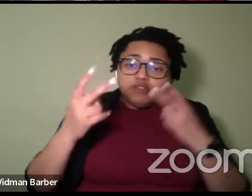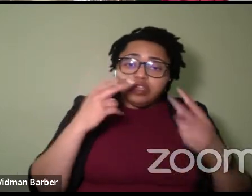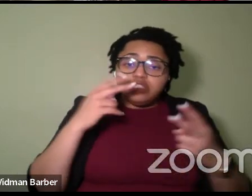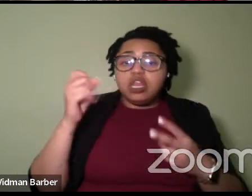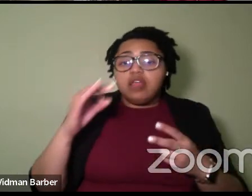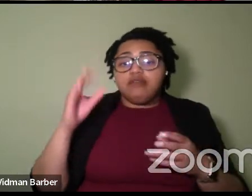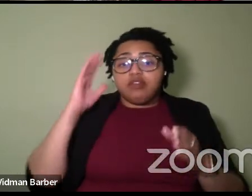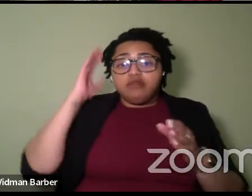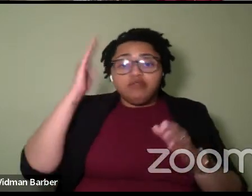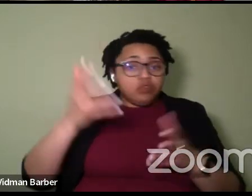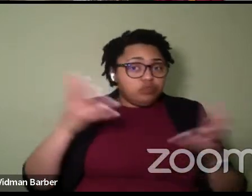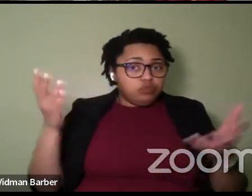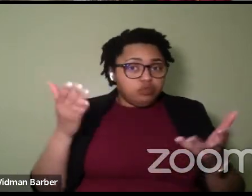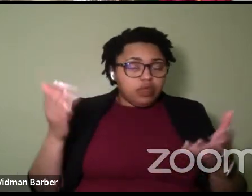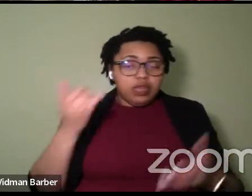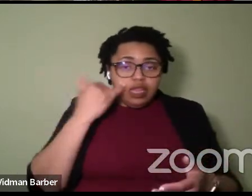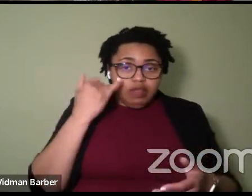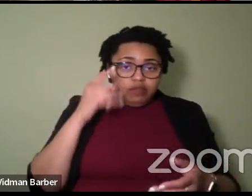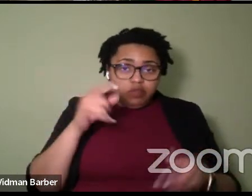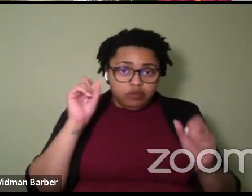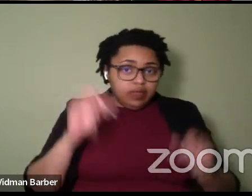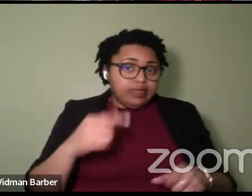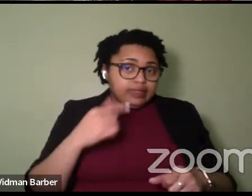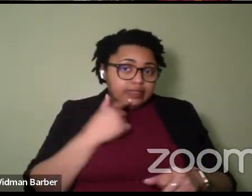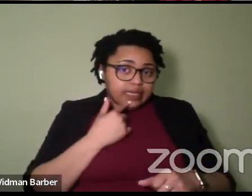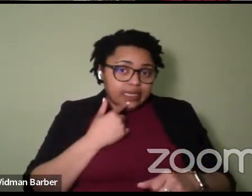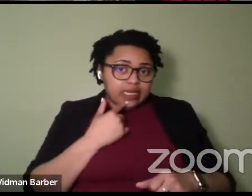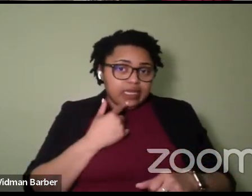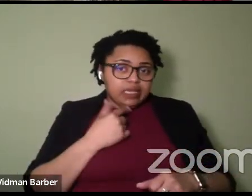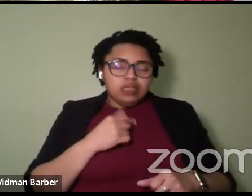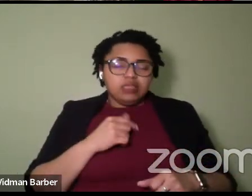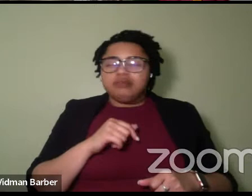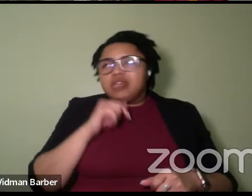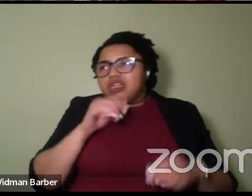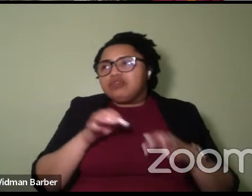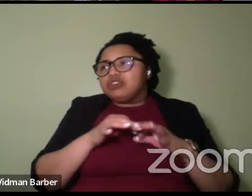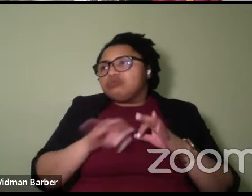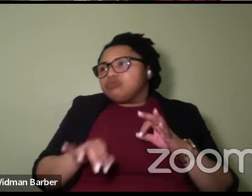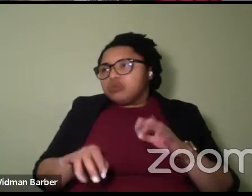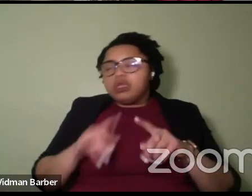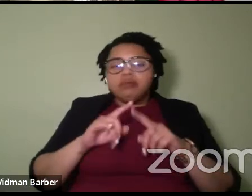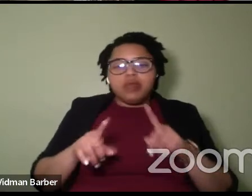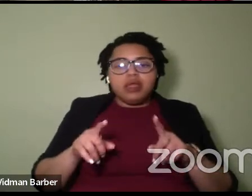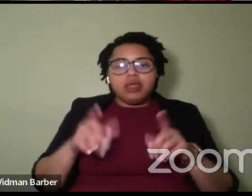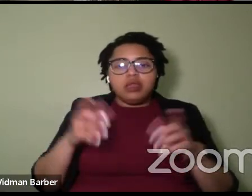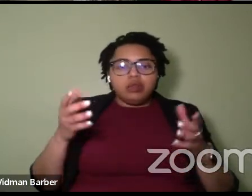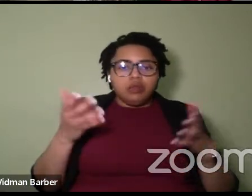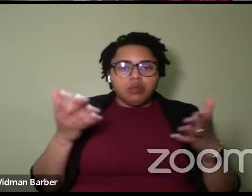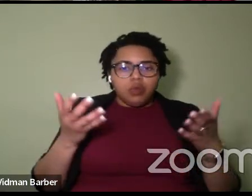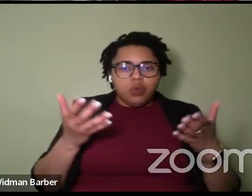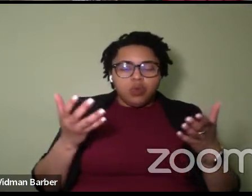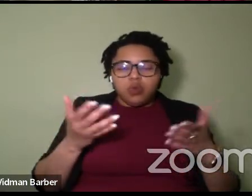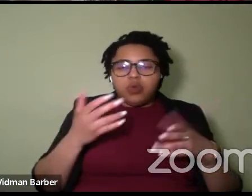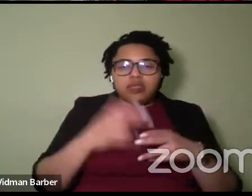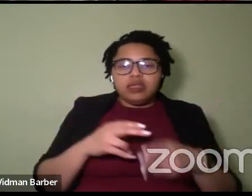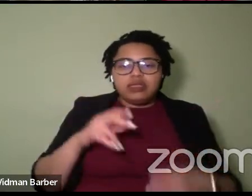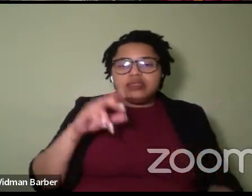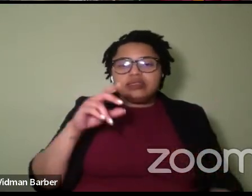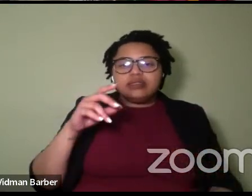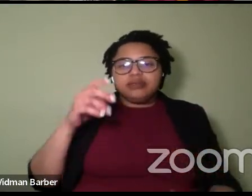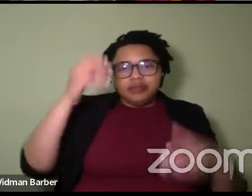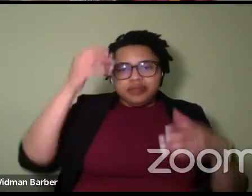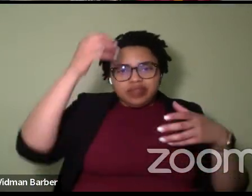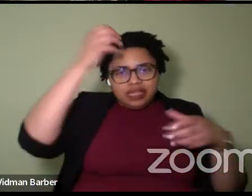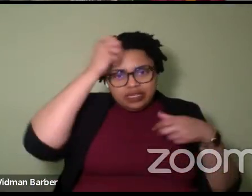could just say, not only say briefly, but what does this decolonized conservation look like?